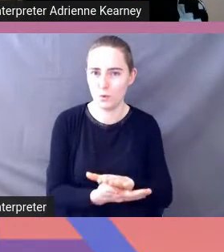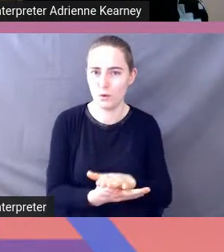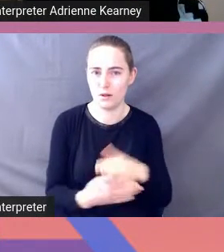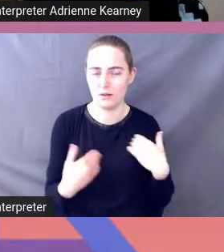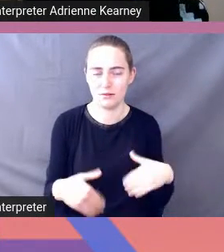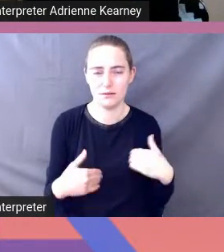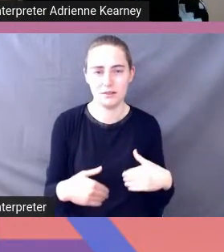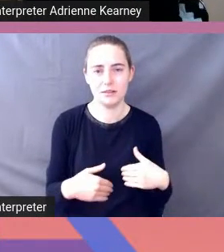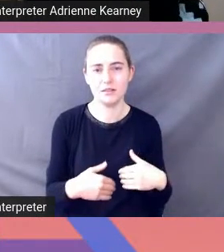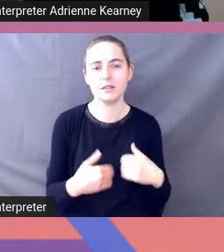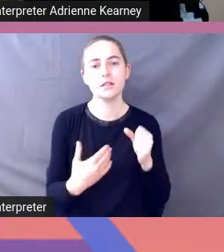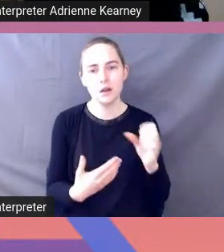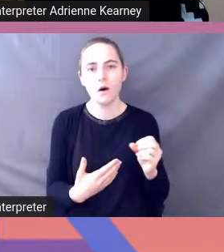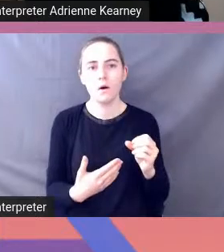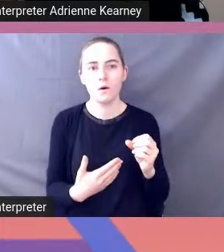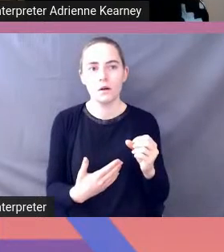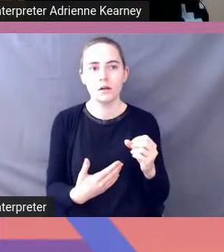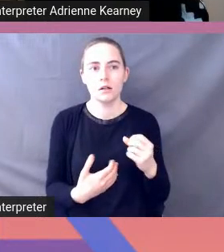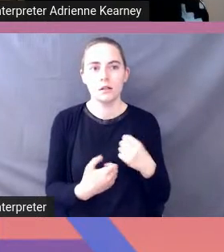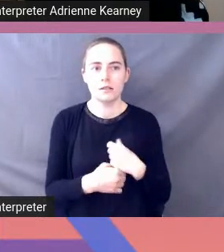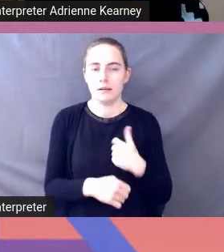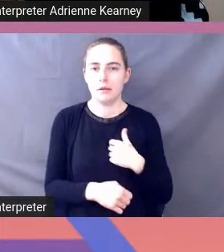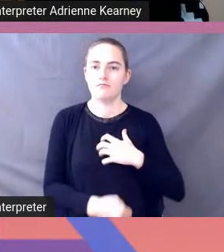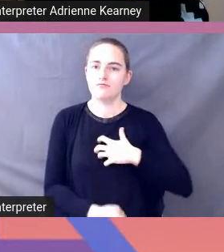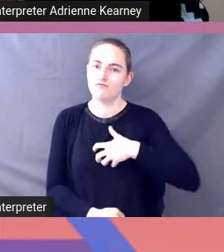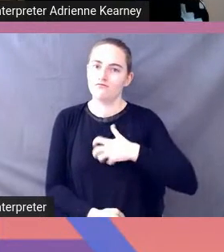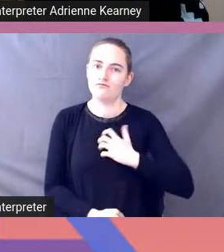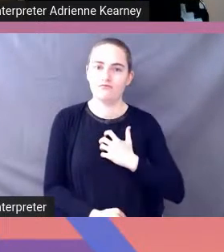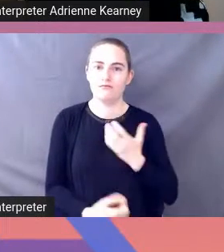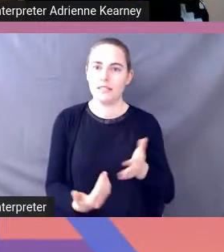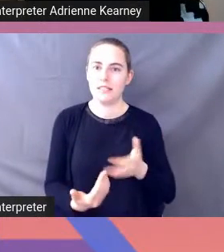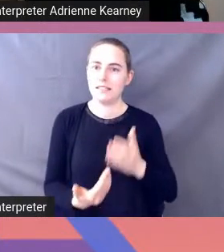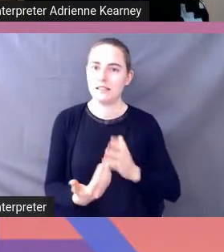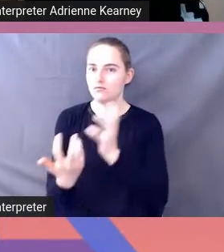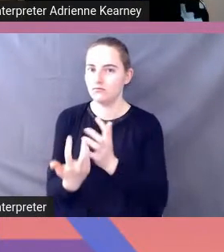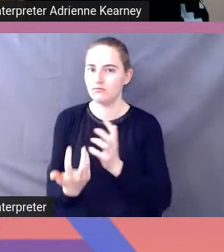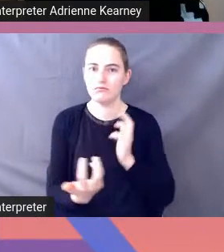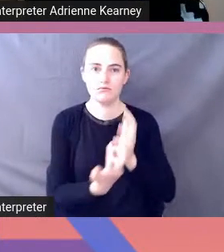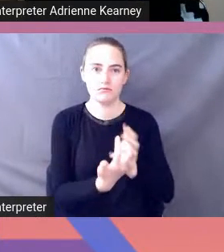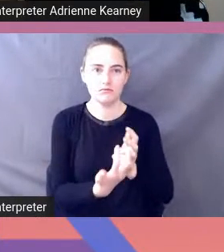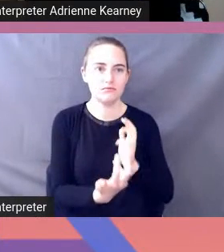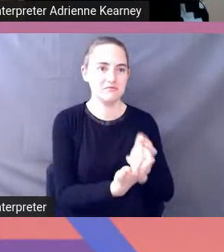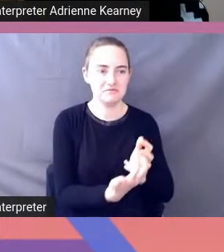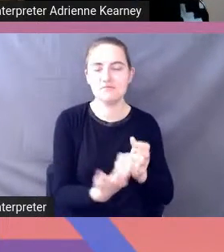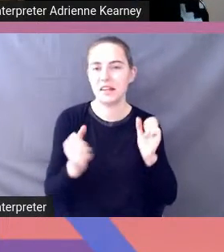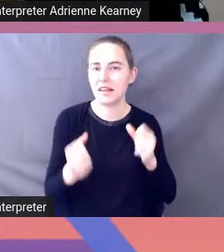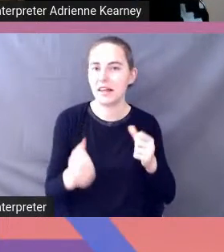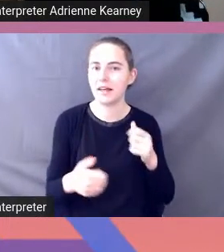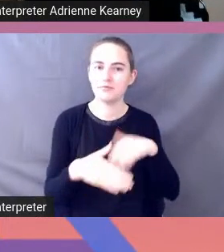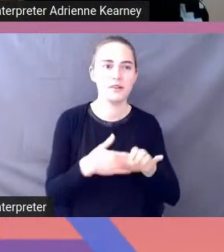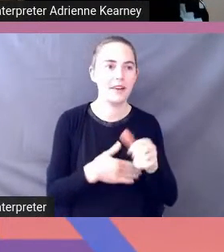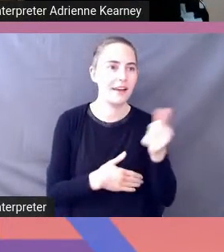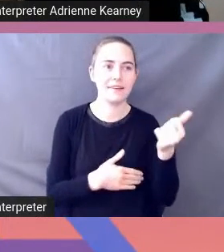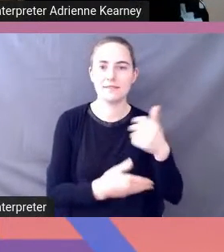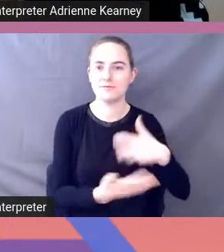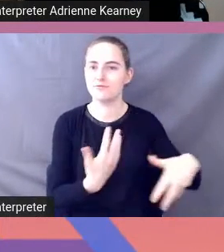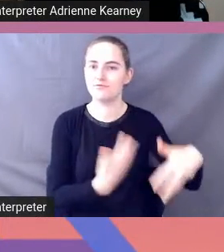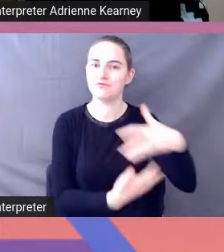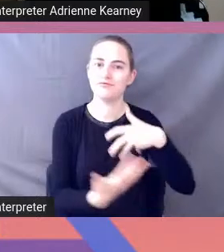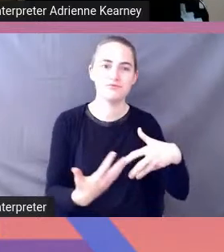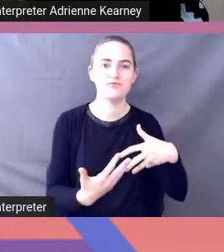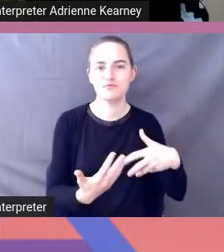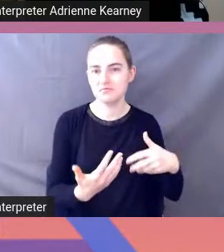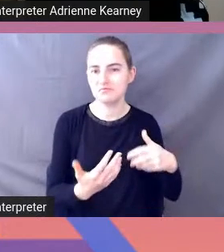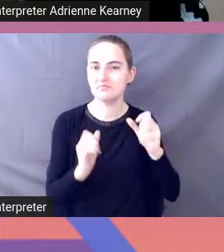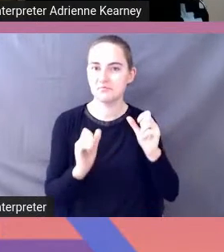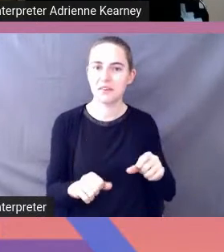versatile person to be able to adapt to people. I can fit in any space because of it. So I do appreciate